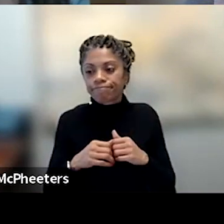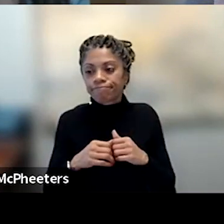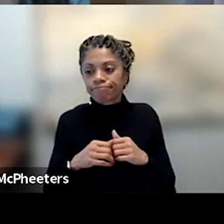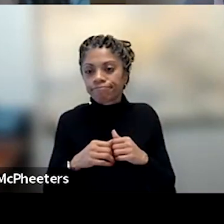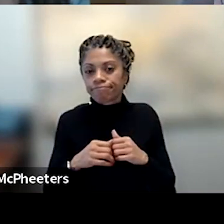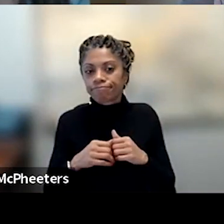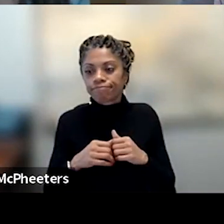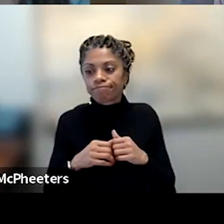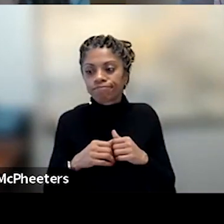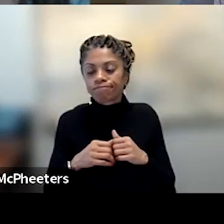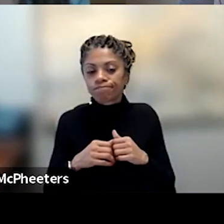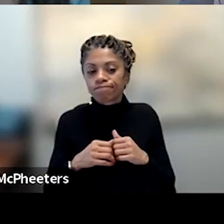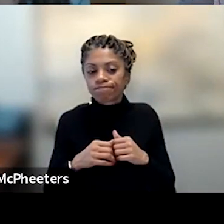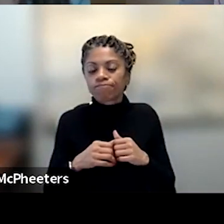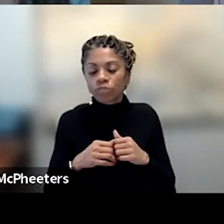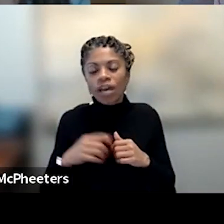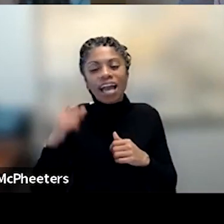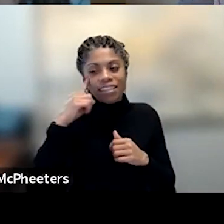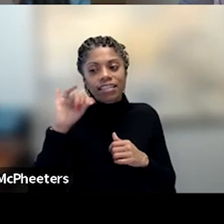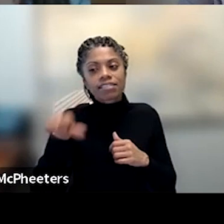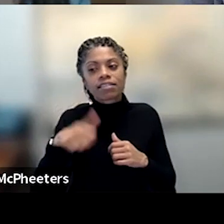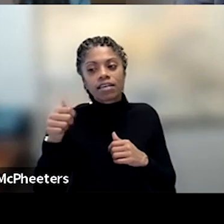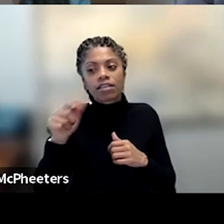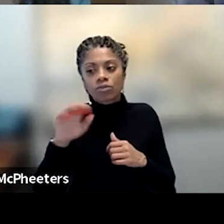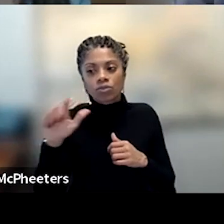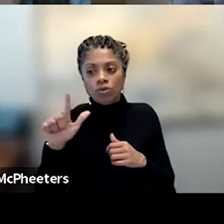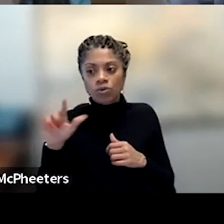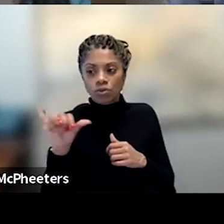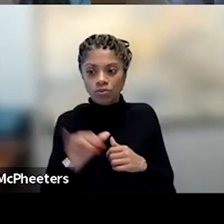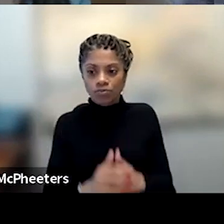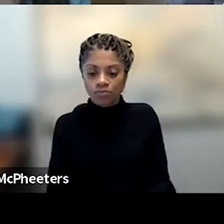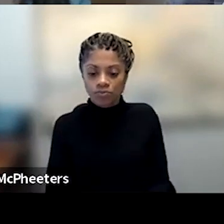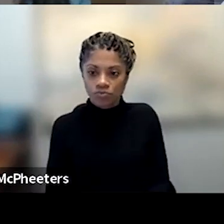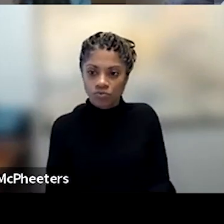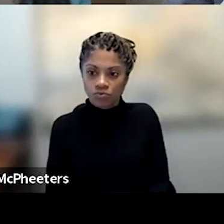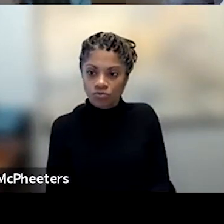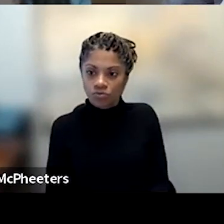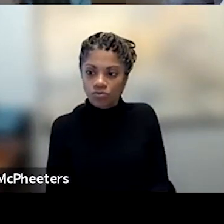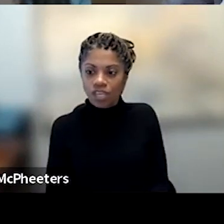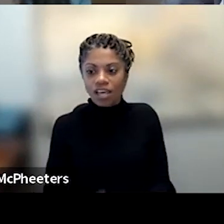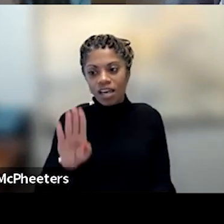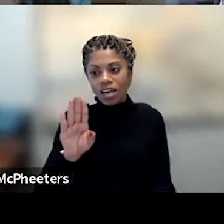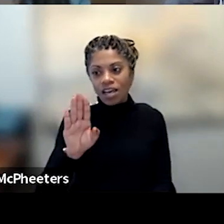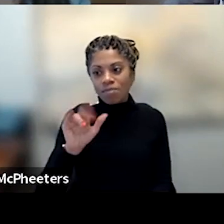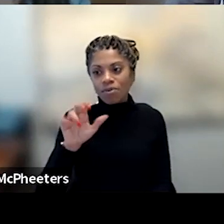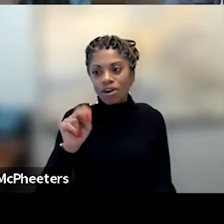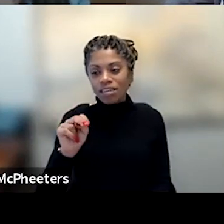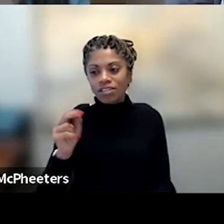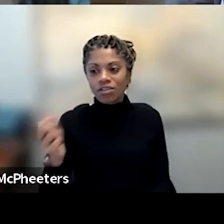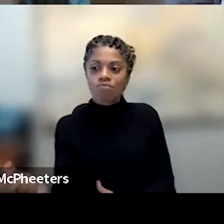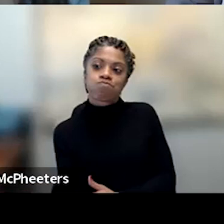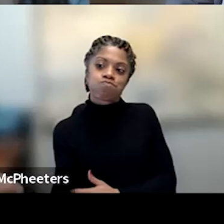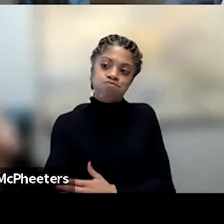another tool in the kit as well. But Bryan, you're throwing me an alley-oop with your statement here,